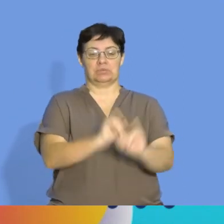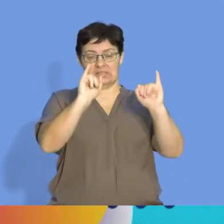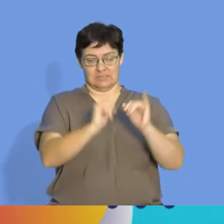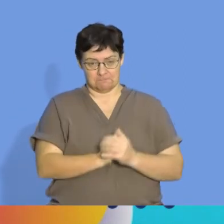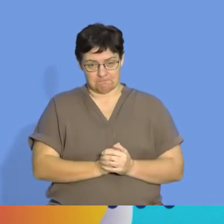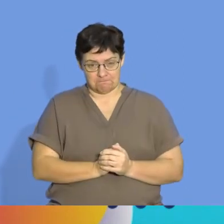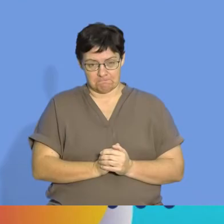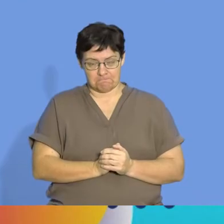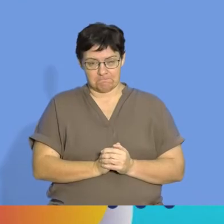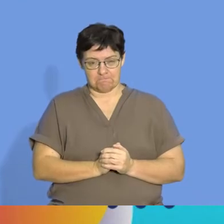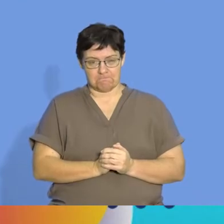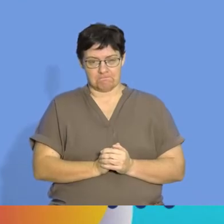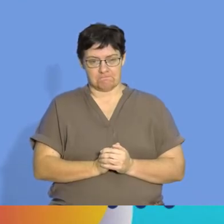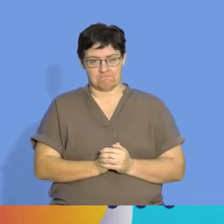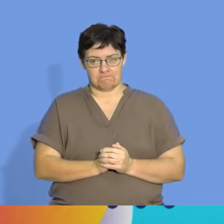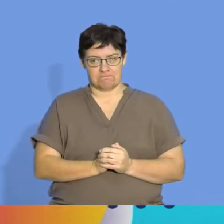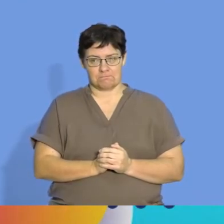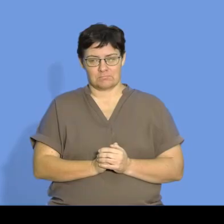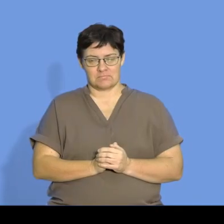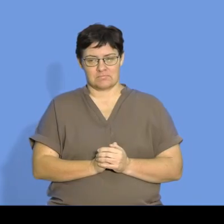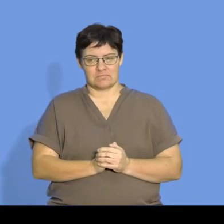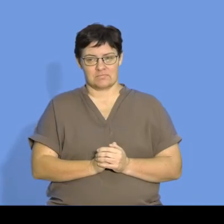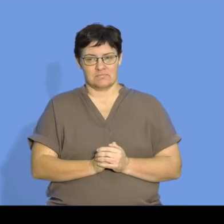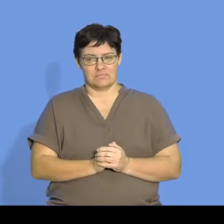your equipment.